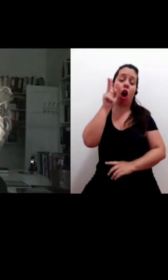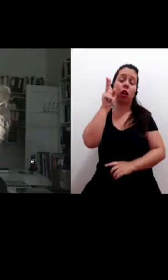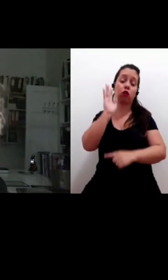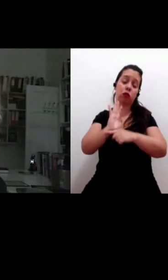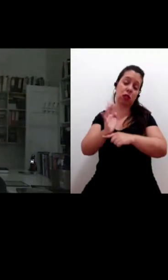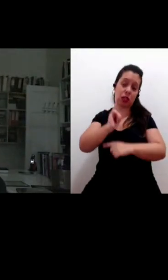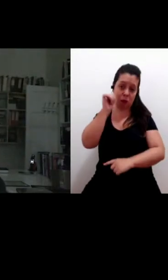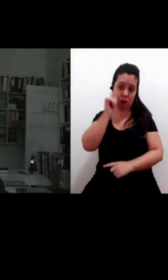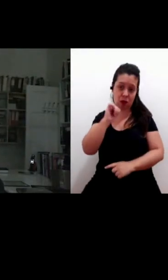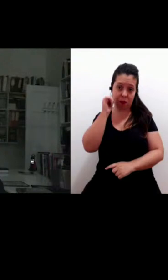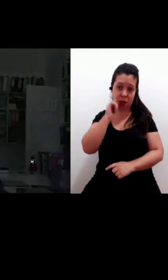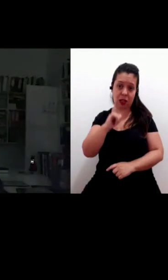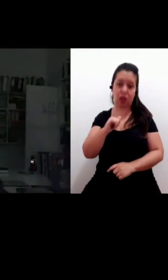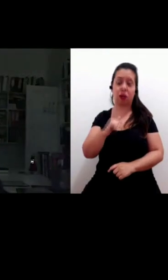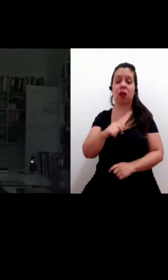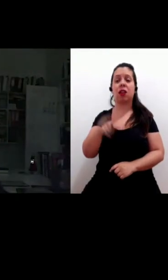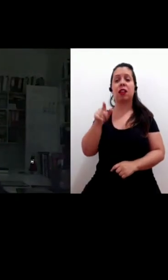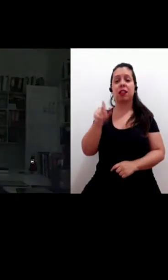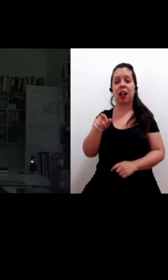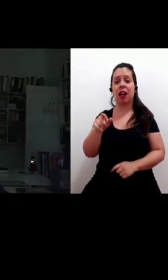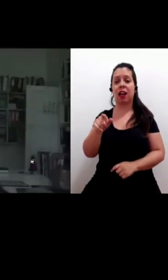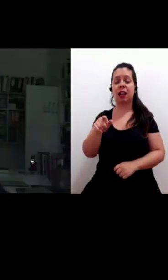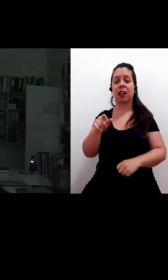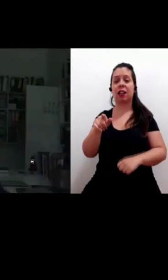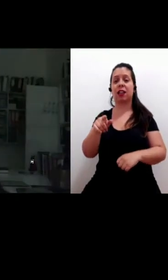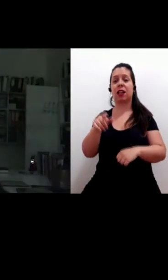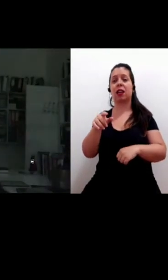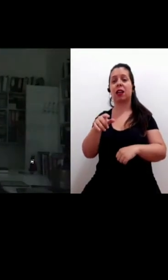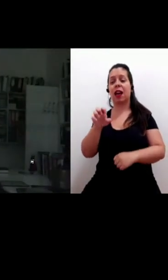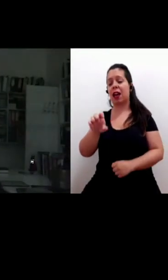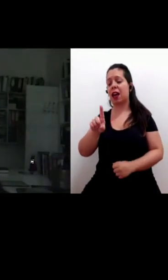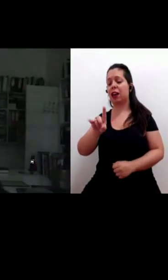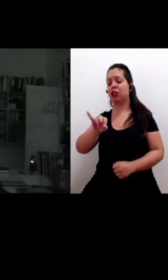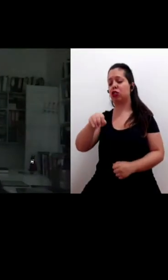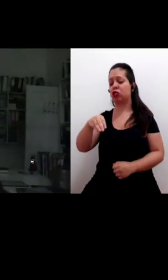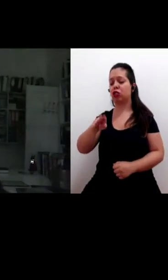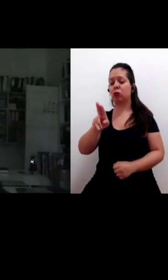we did a history of documentary, a big history of documentary cinema